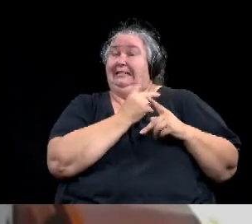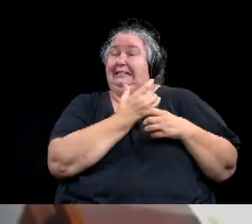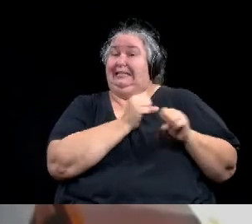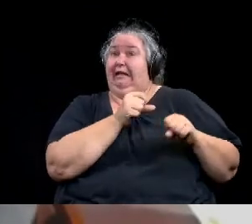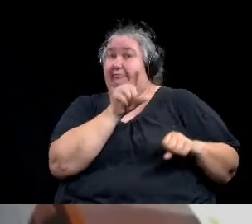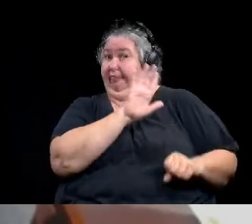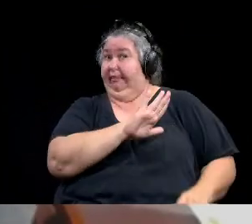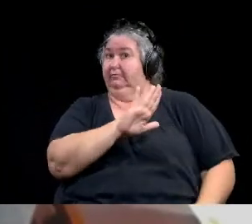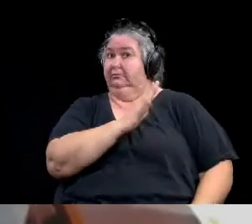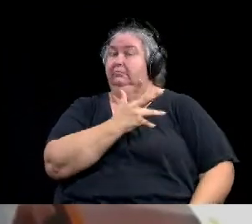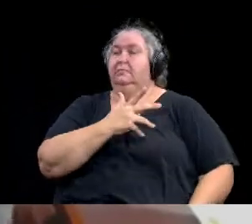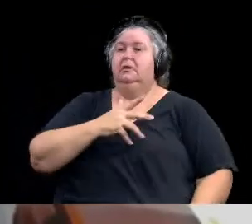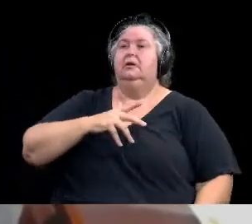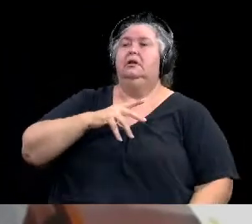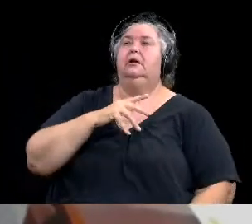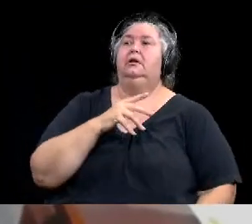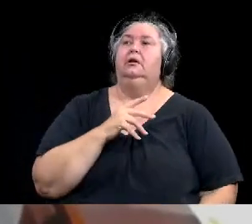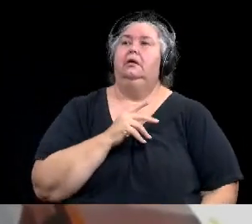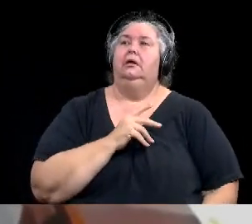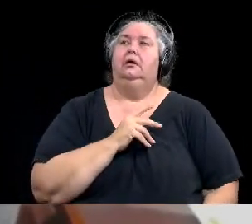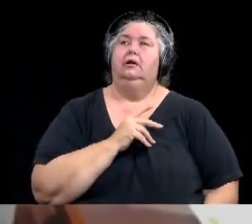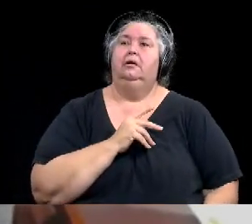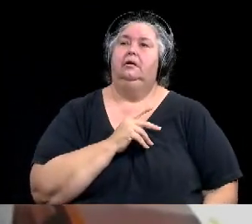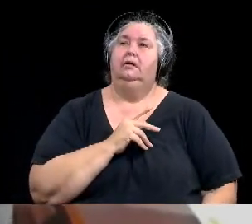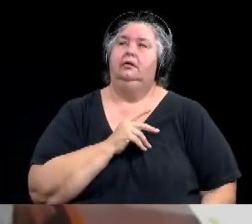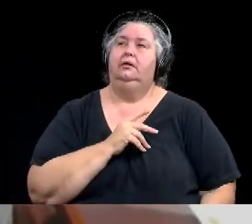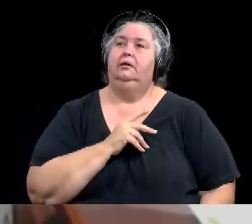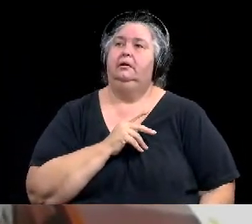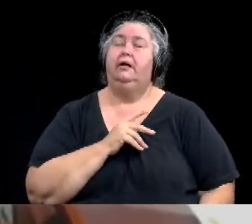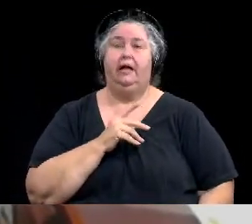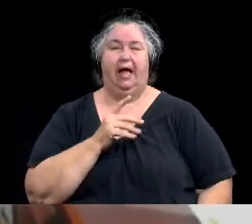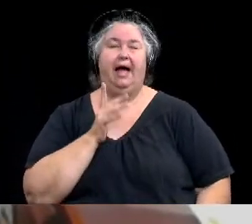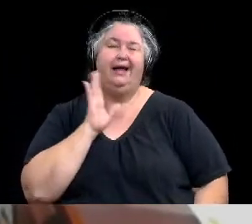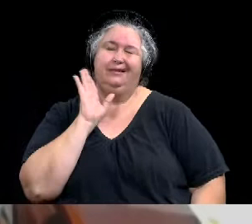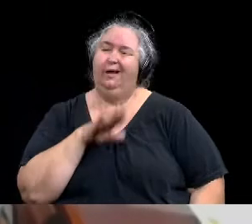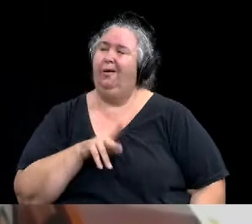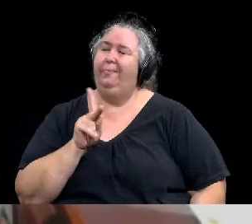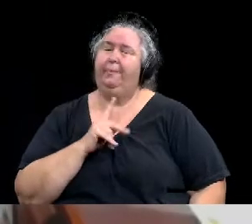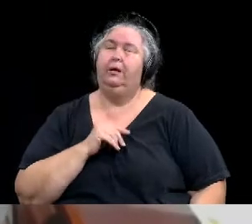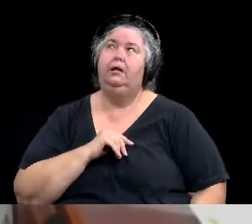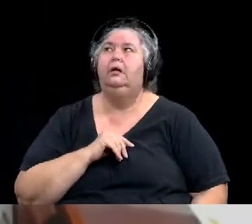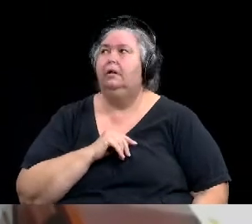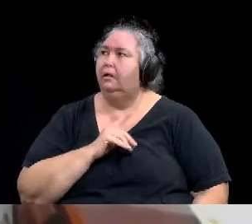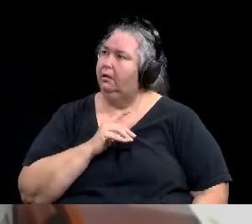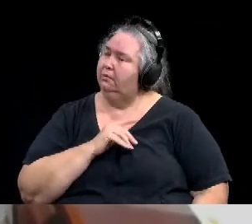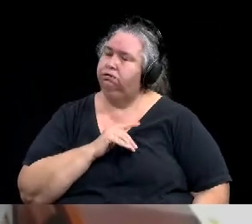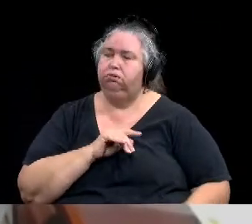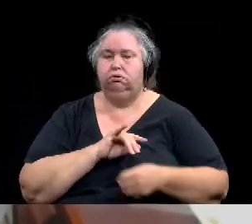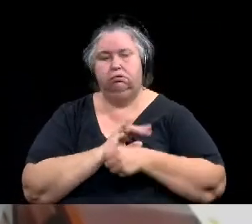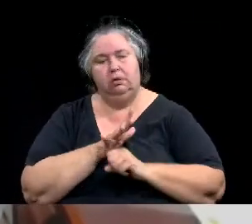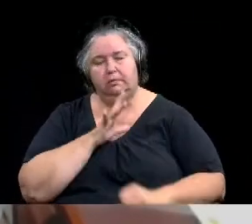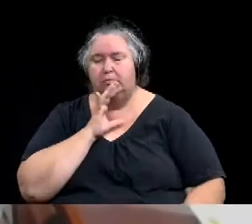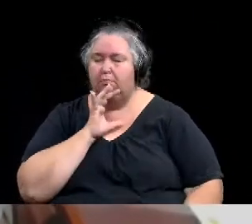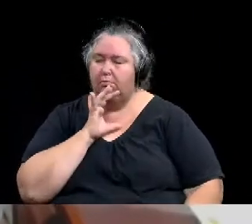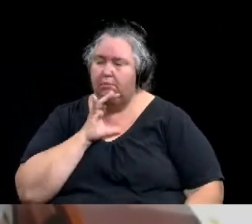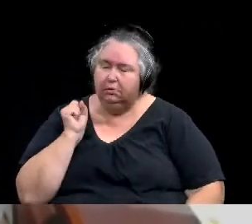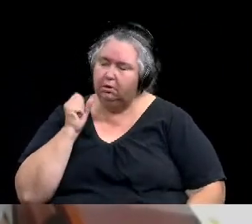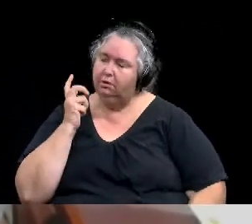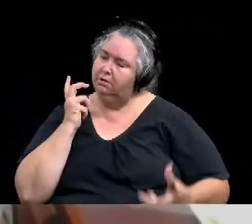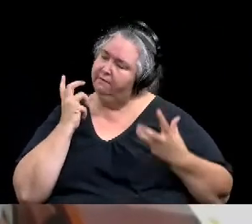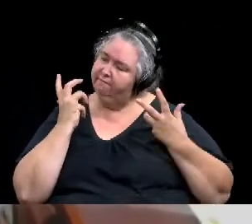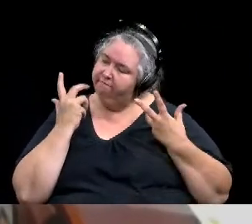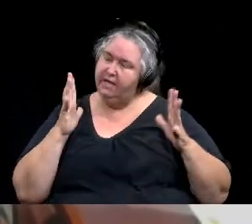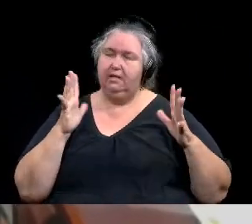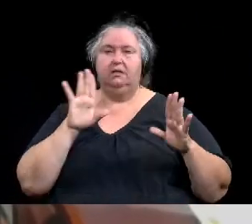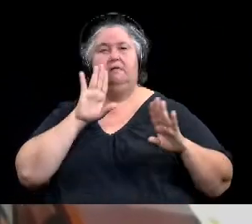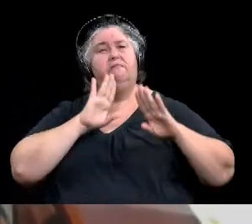you again that I think people are growing weary and tired and are